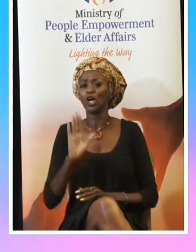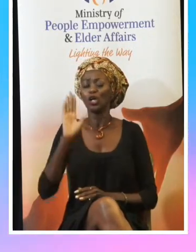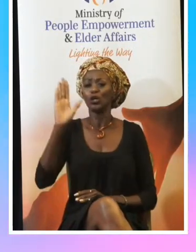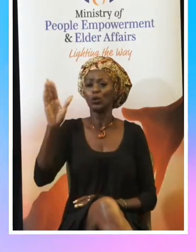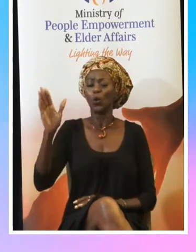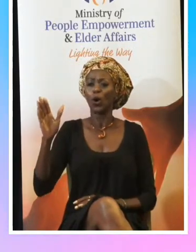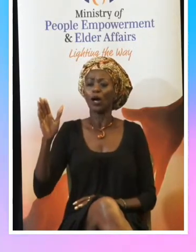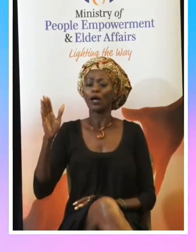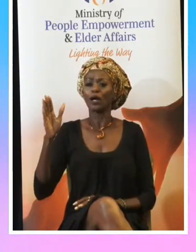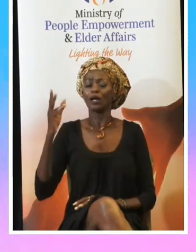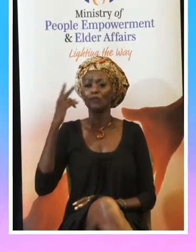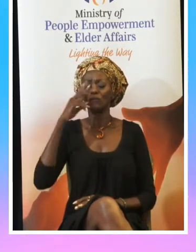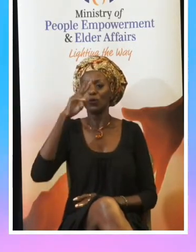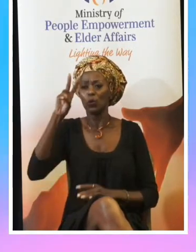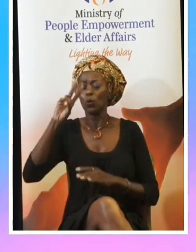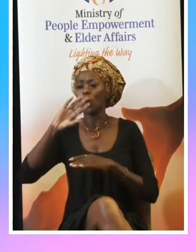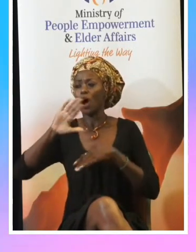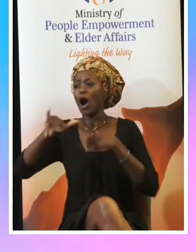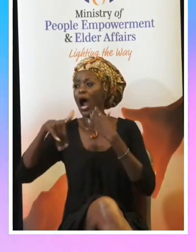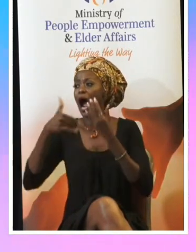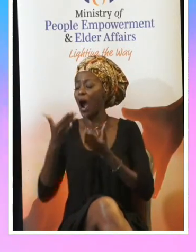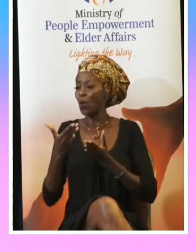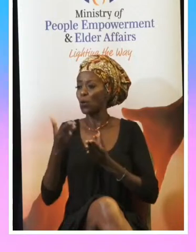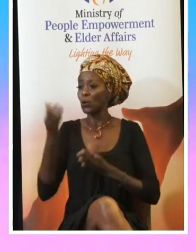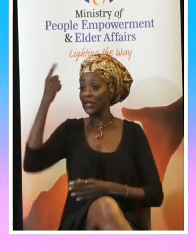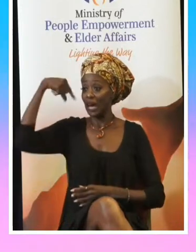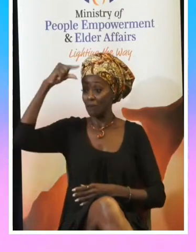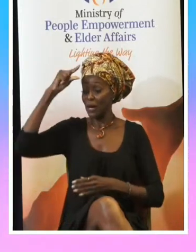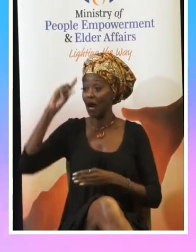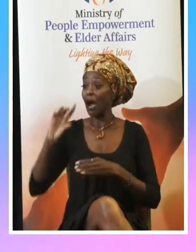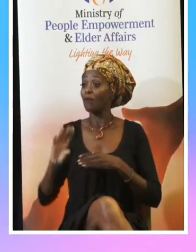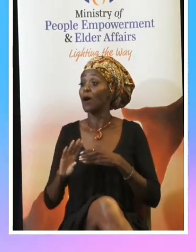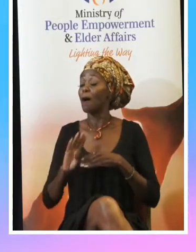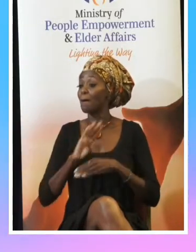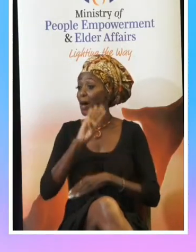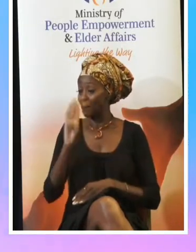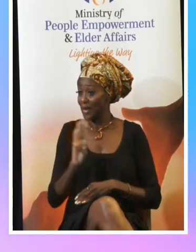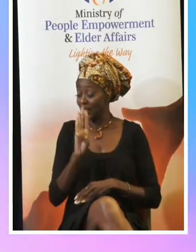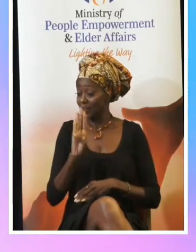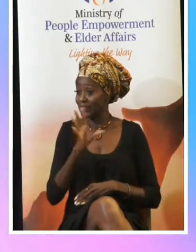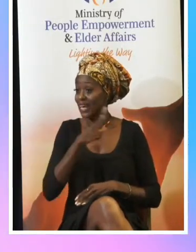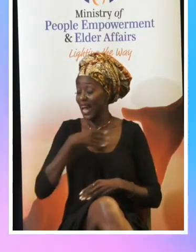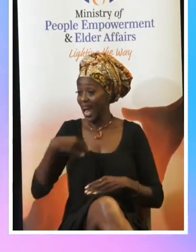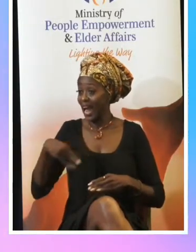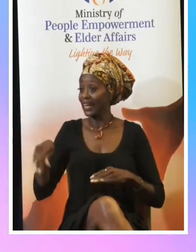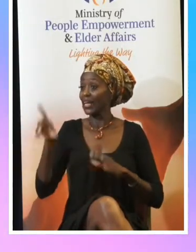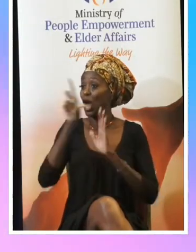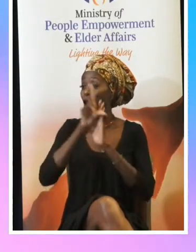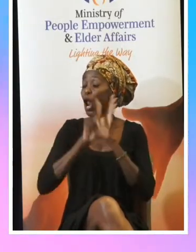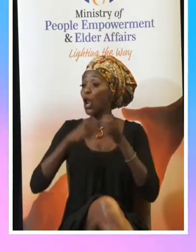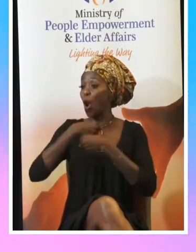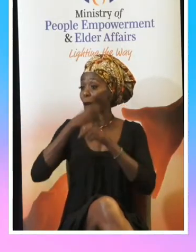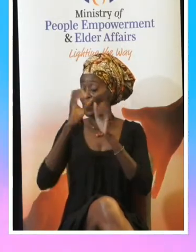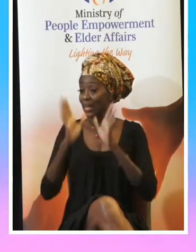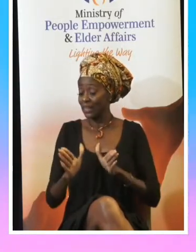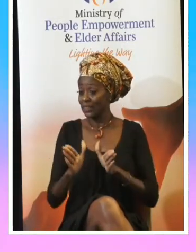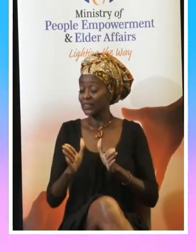how the government of Barbados, policymakers can look